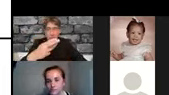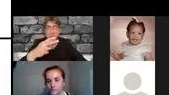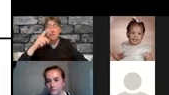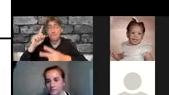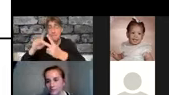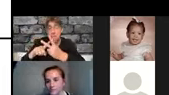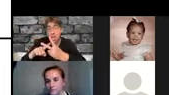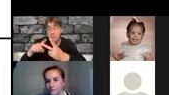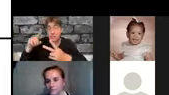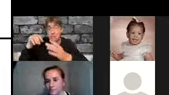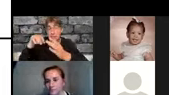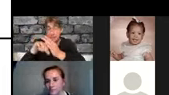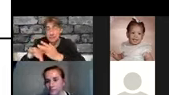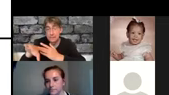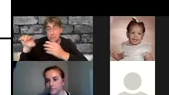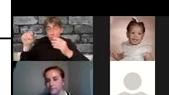I hope that's helpful.